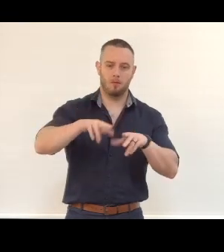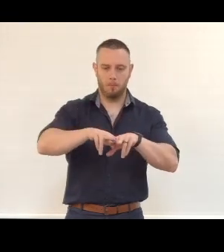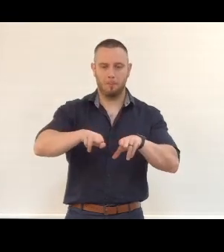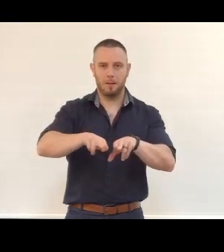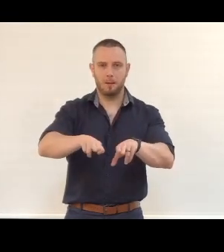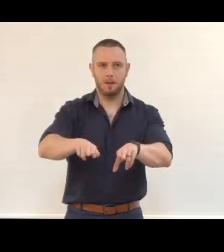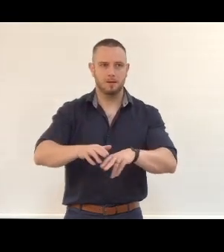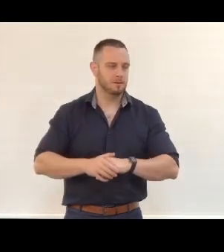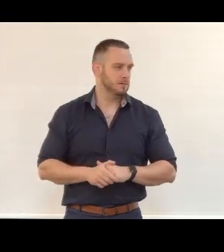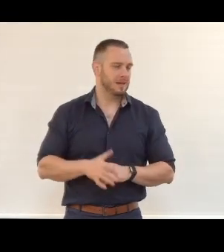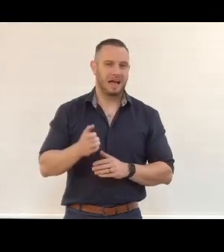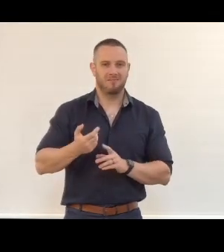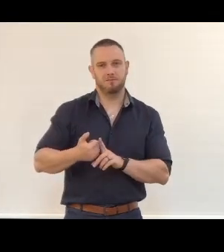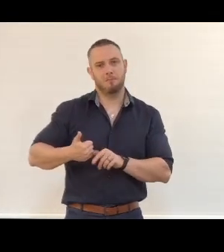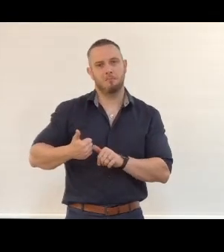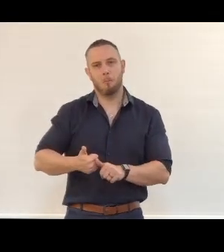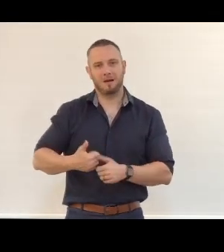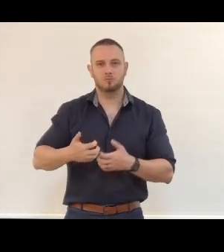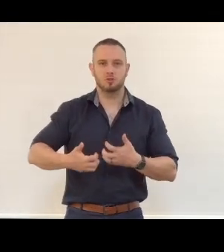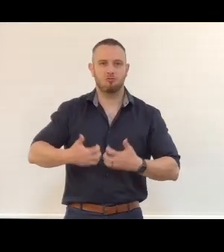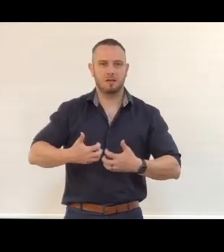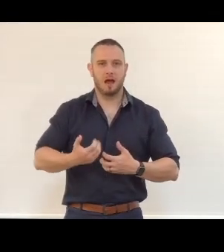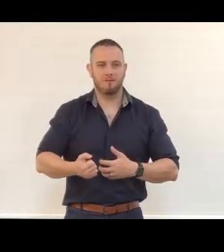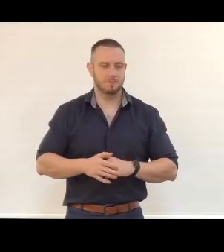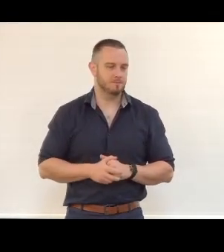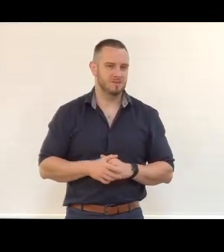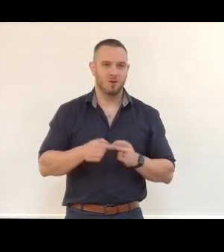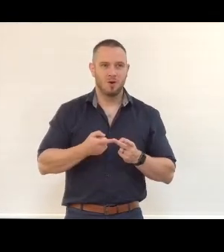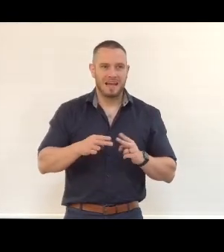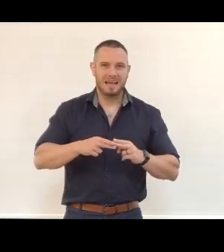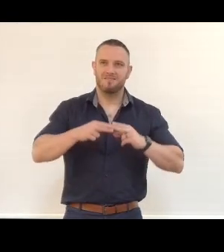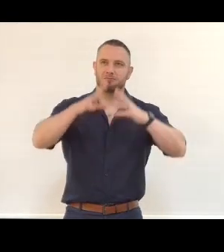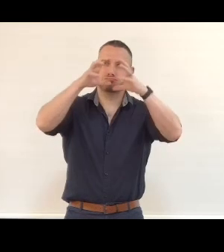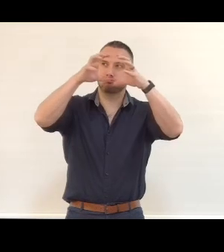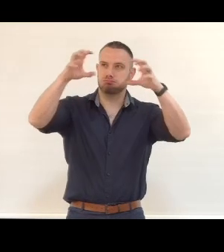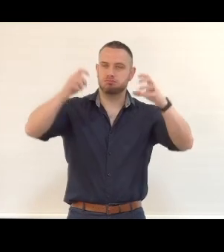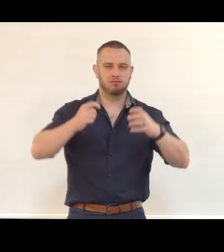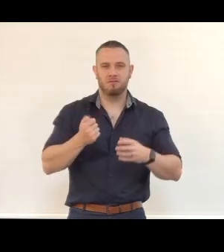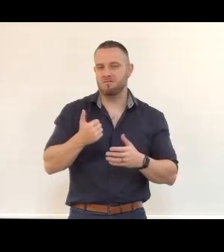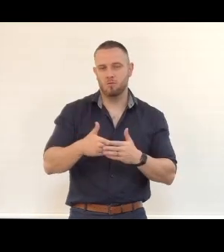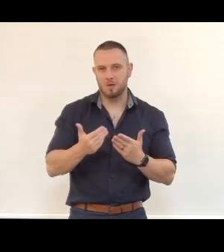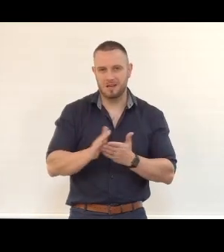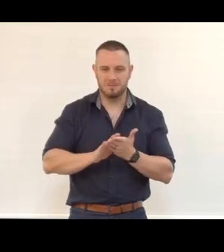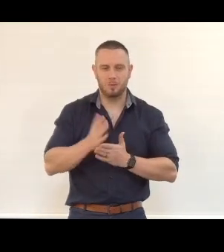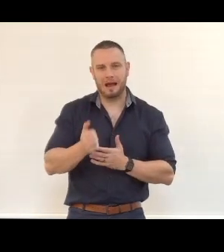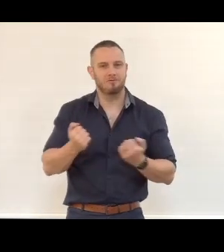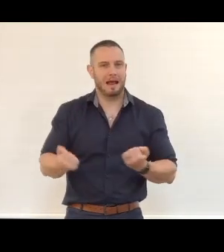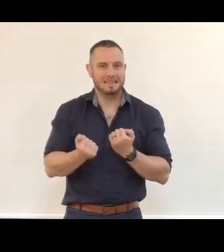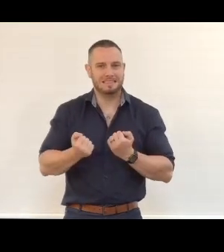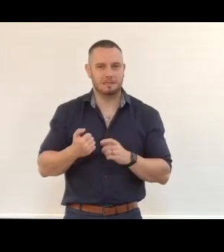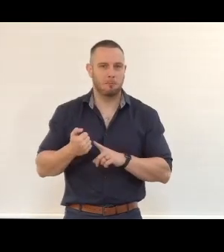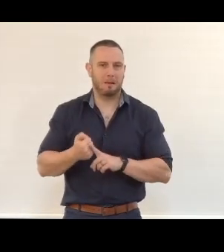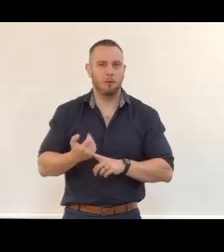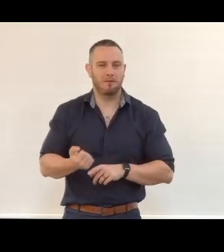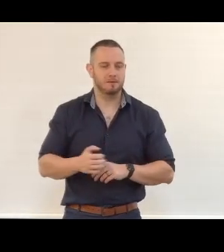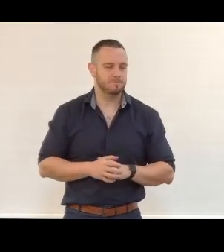also a backup generator for in case it would be cloudy for several days, that the crews still have energy. And here